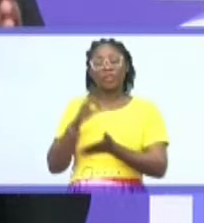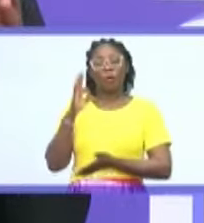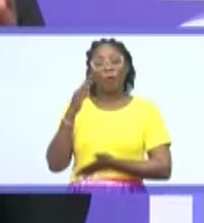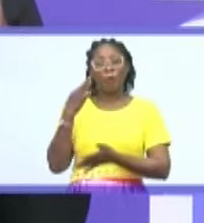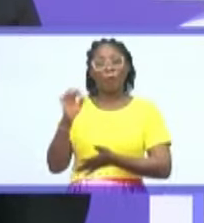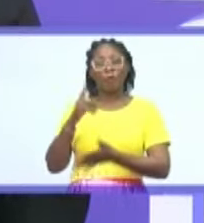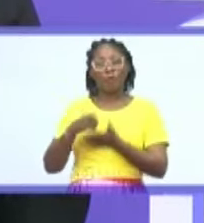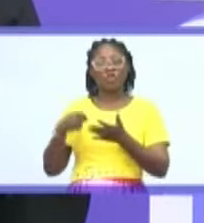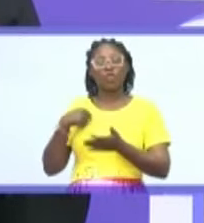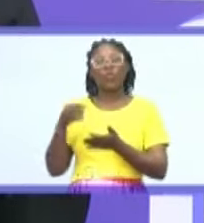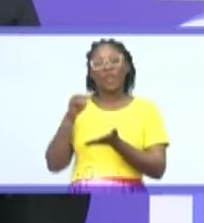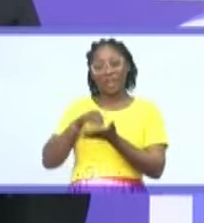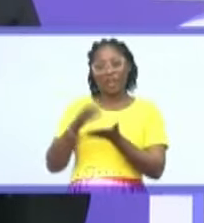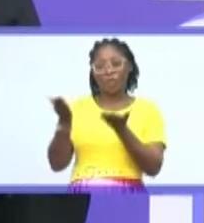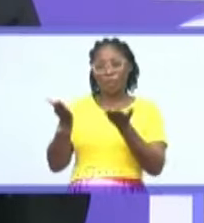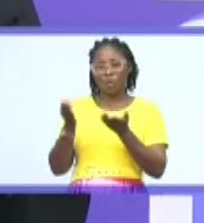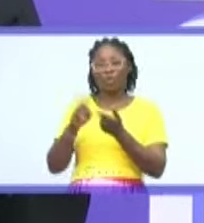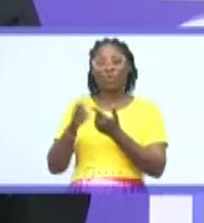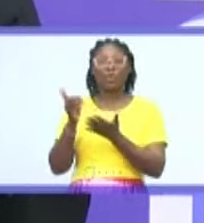again, discuss.